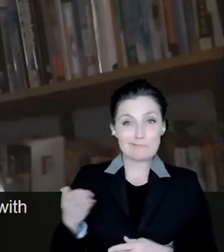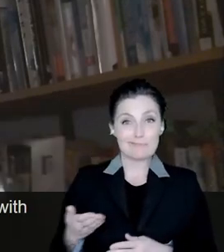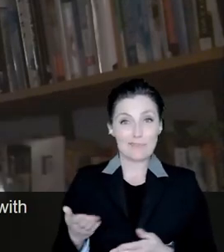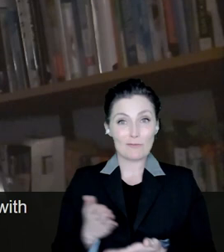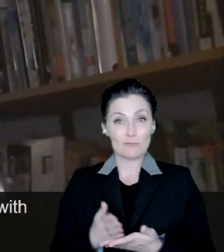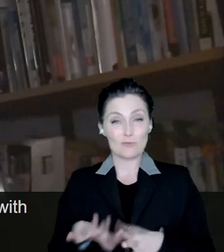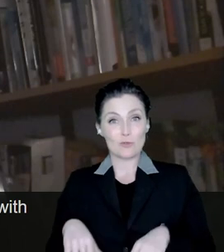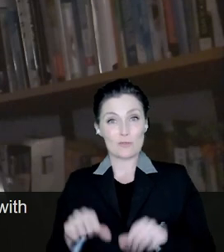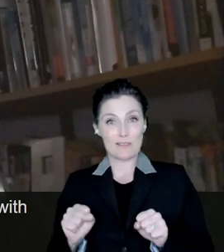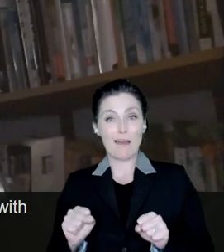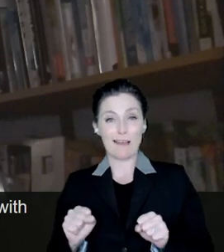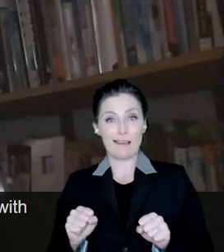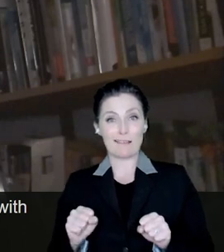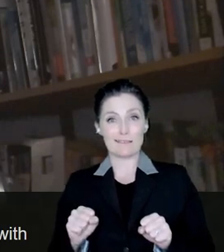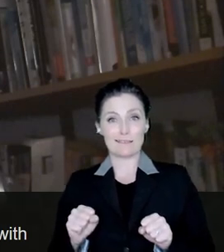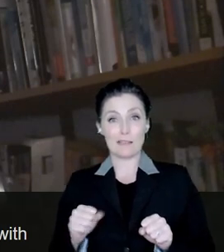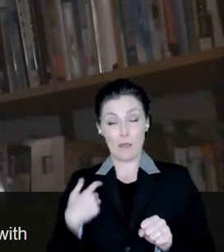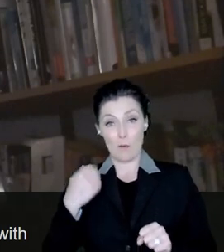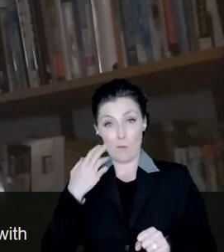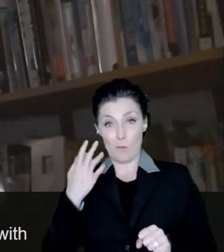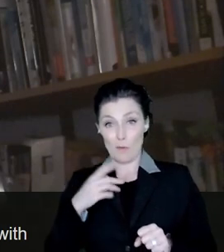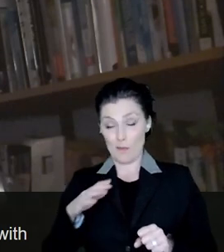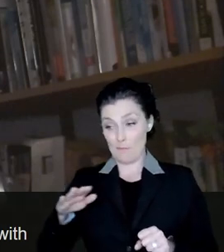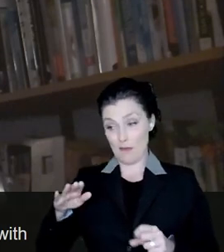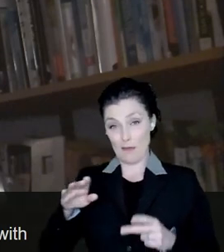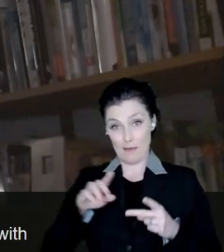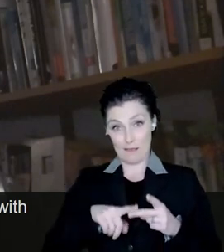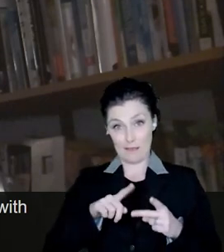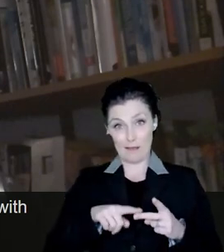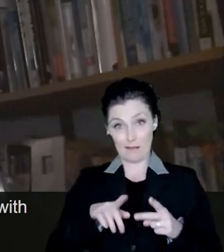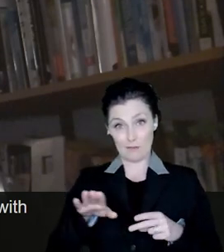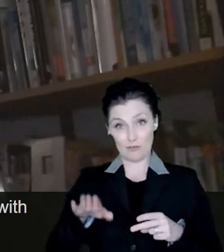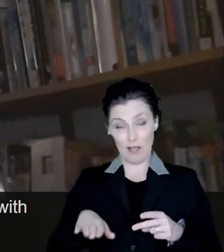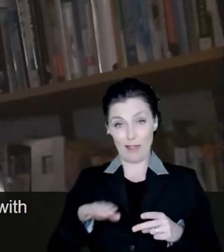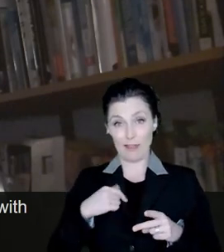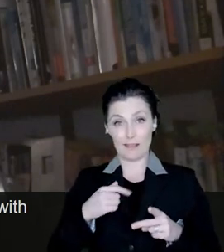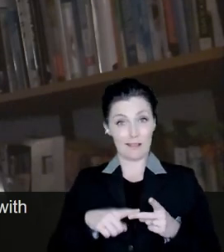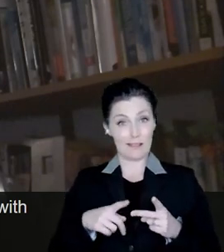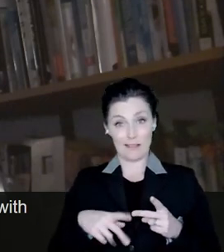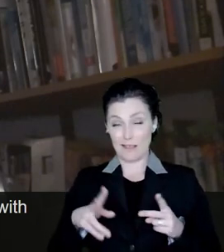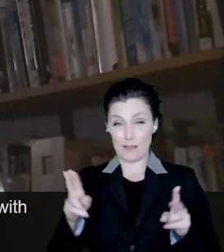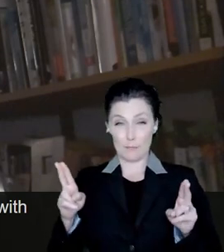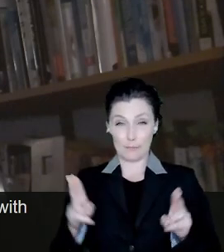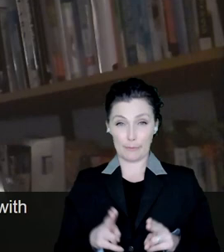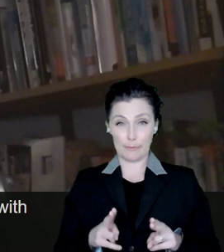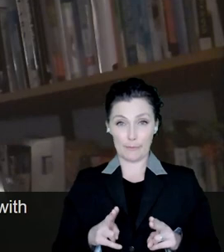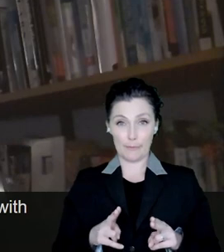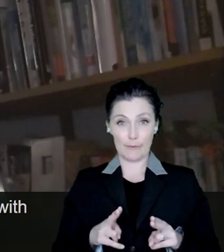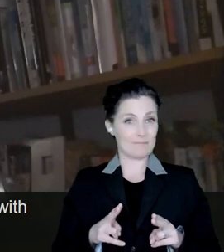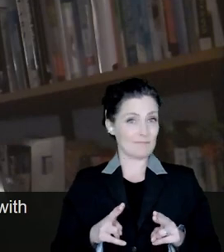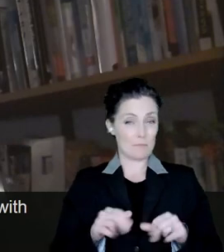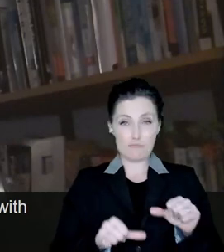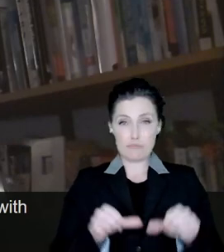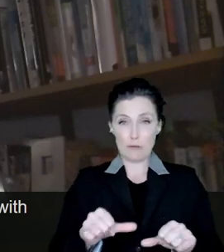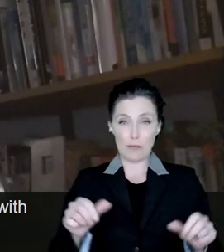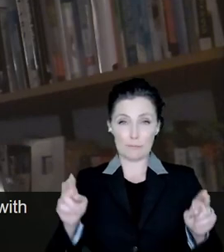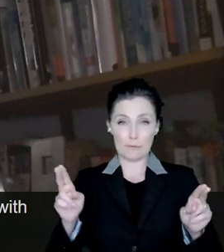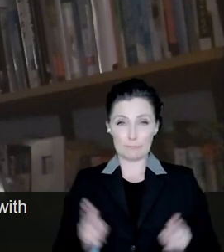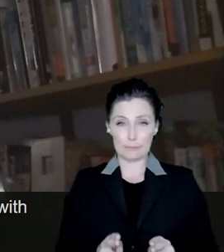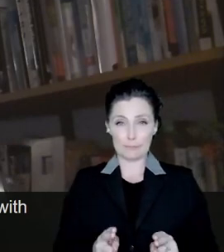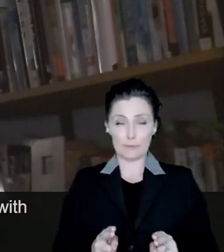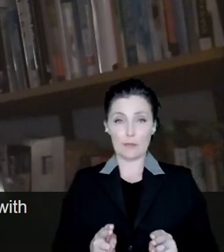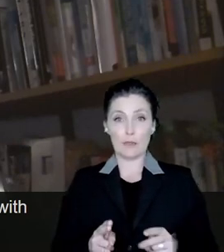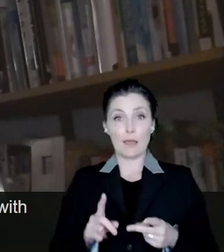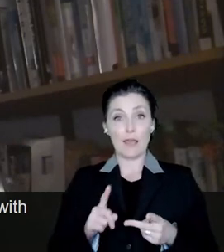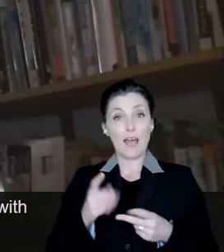programs. By the time my younger child was that age, that was already being cut back. Programs were already being cut, and schools have been cut